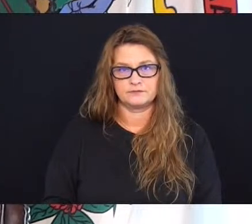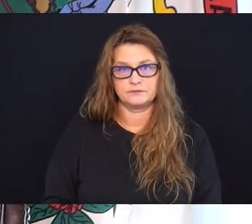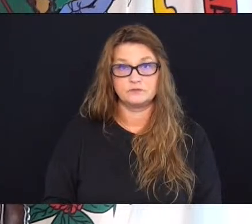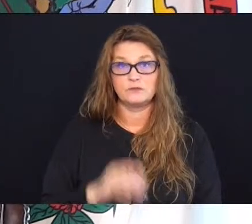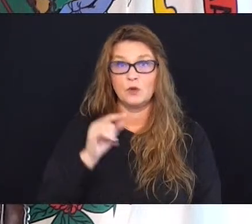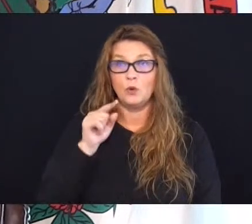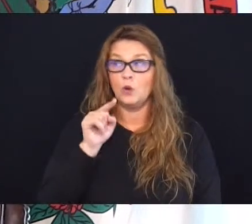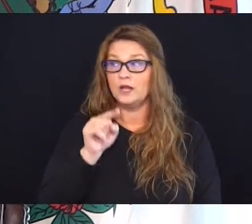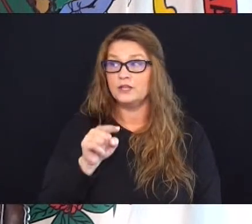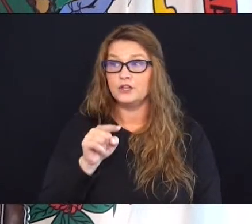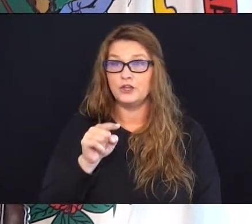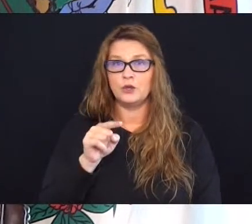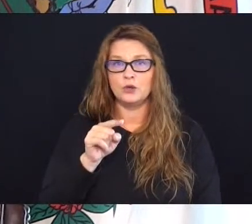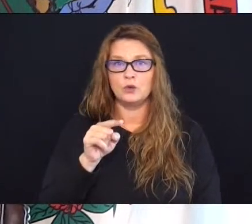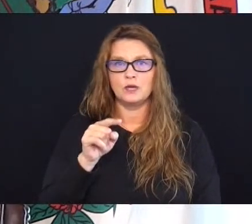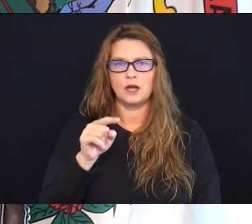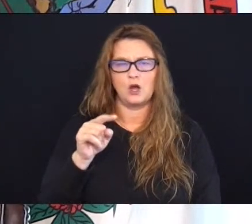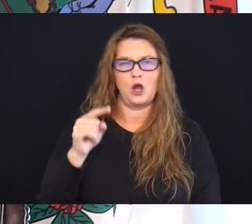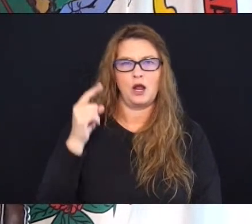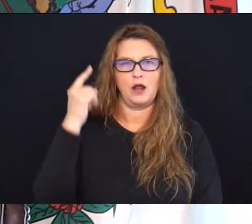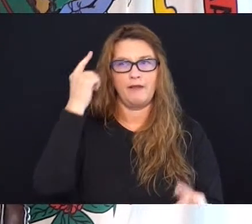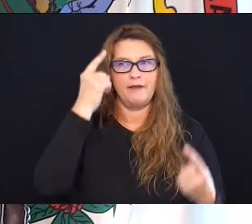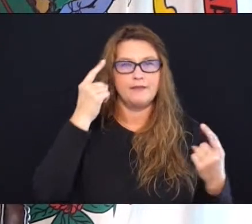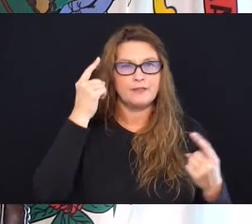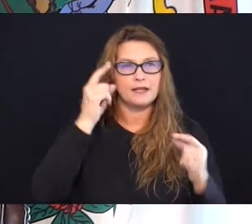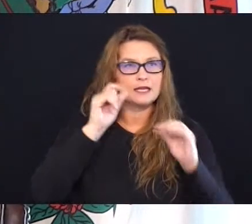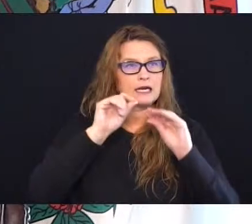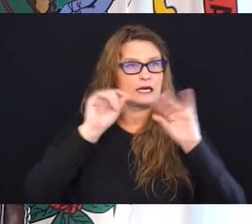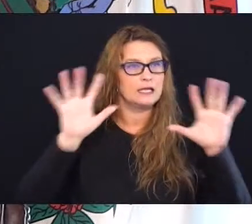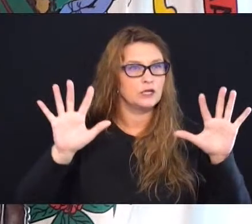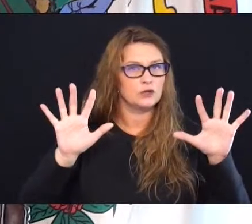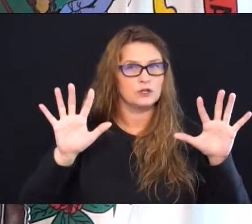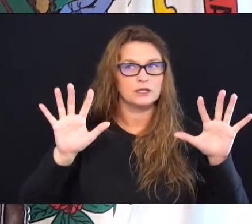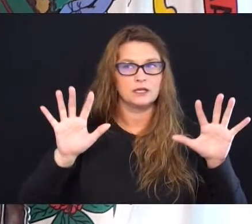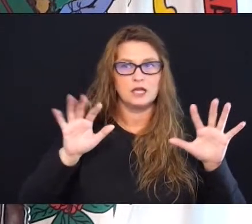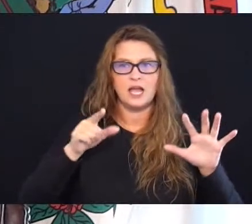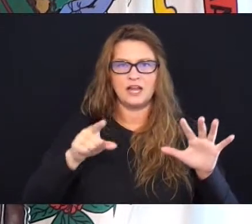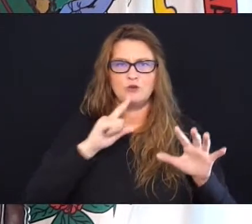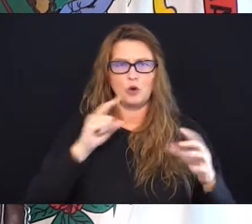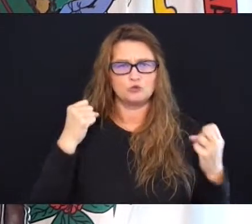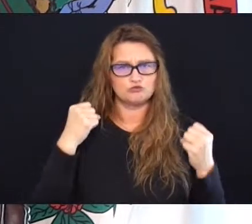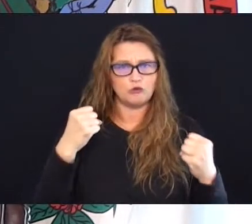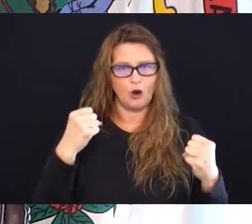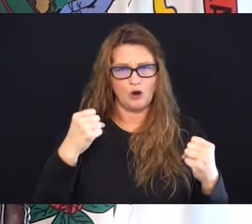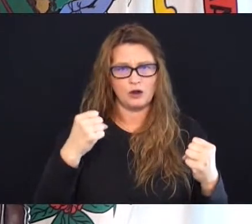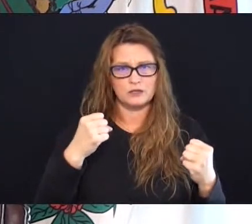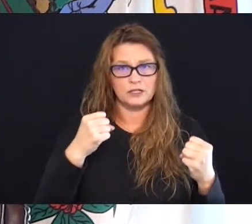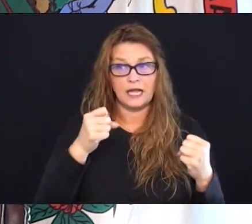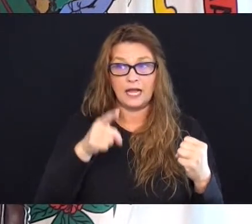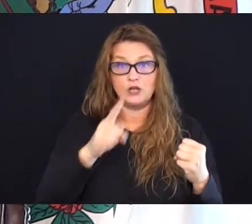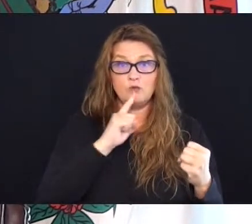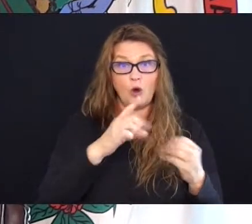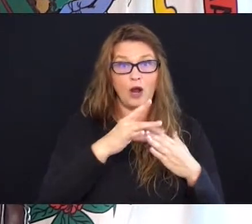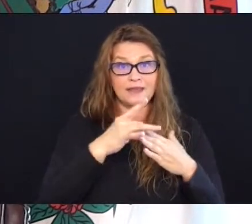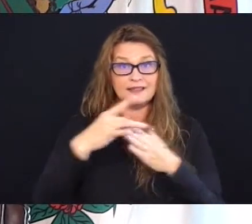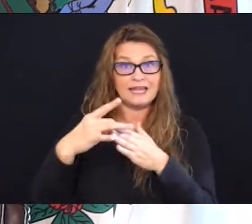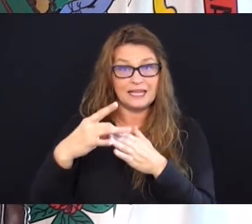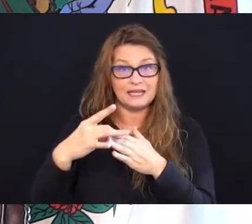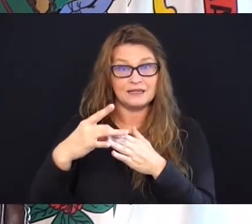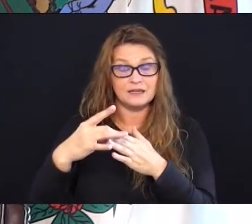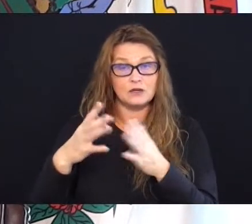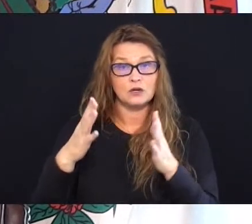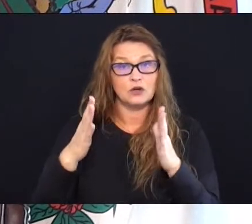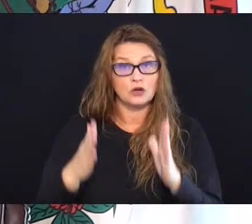When you absolutely are level-headed and you move from a point of strength and you lead as the beacon of